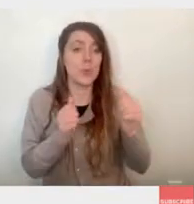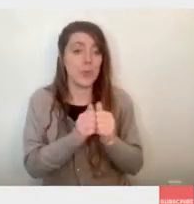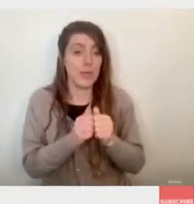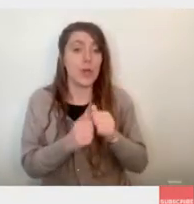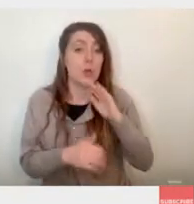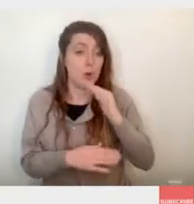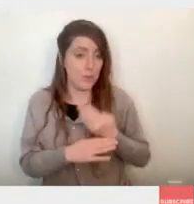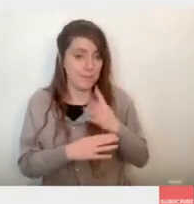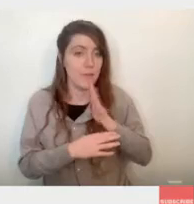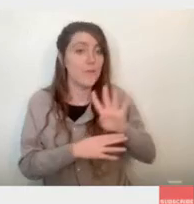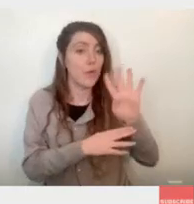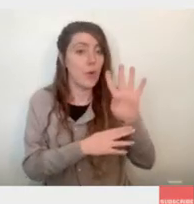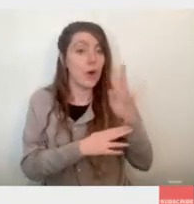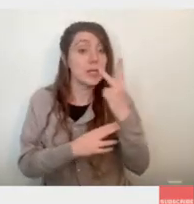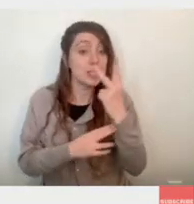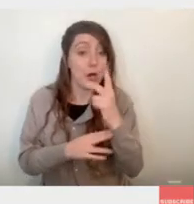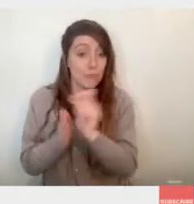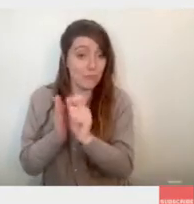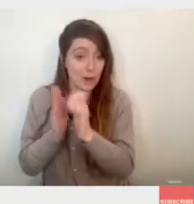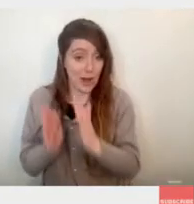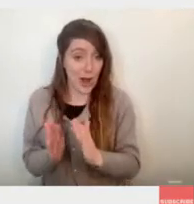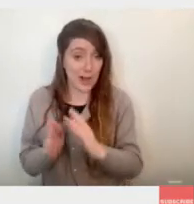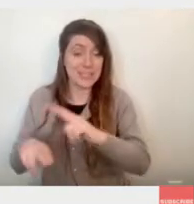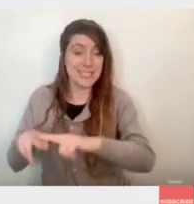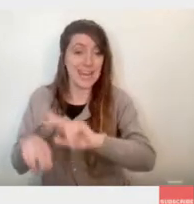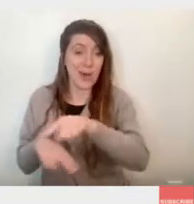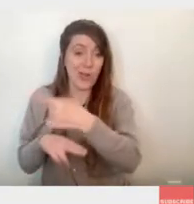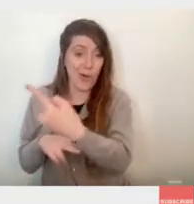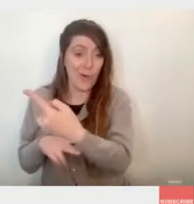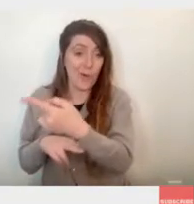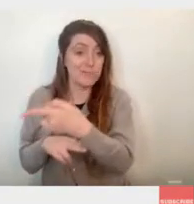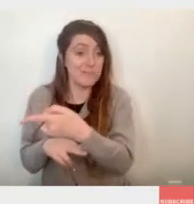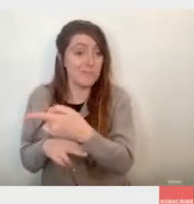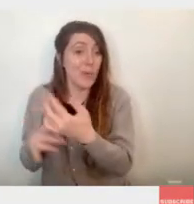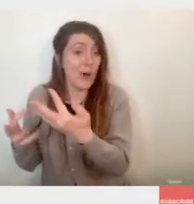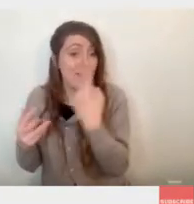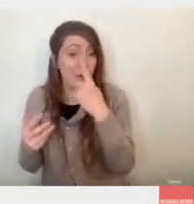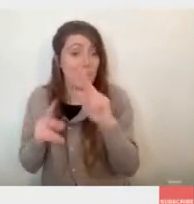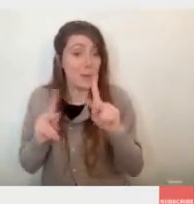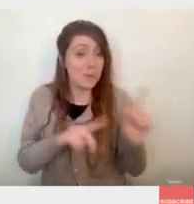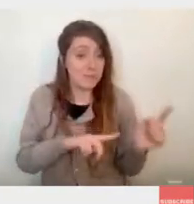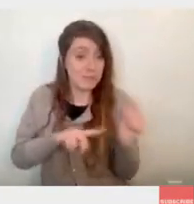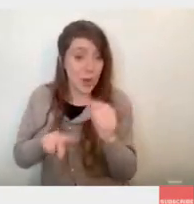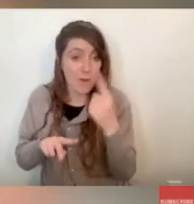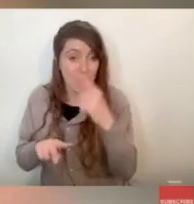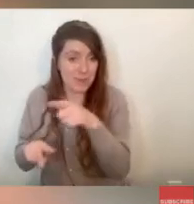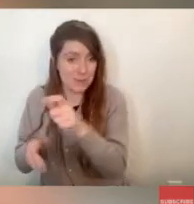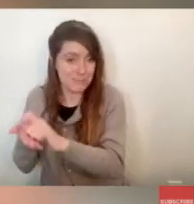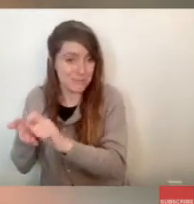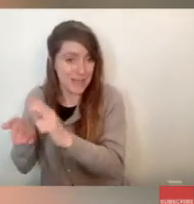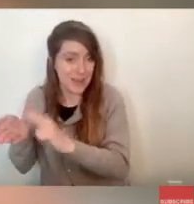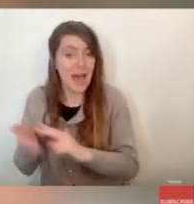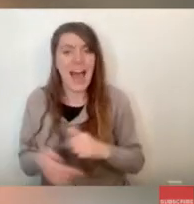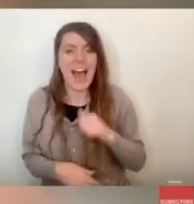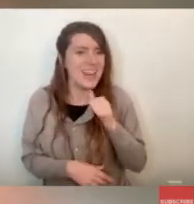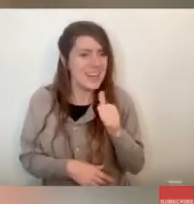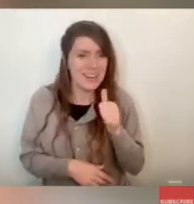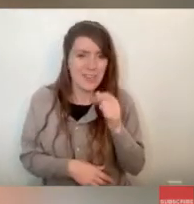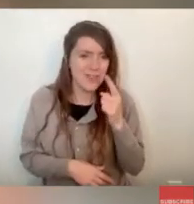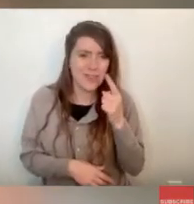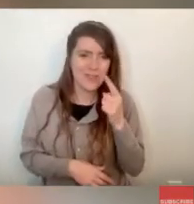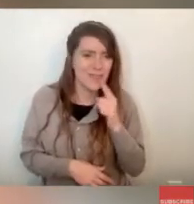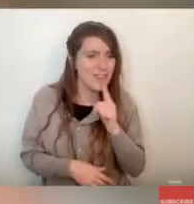an author sitting alone at a book signing event. We were there for probably half an hour and I didn't really see anybody else going over to his table